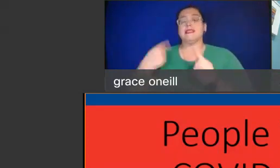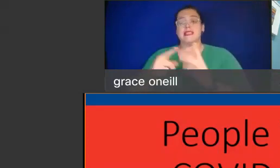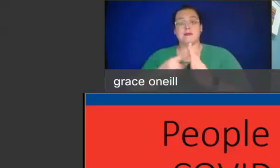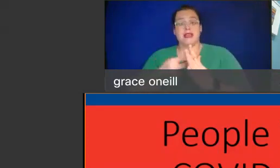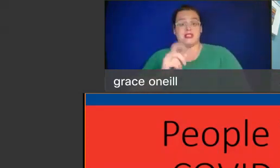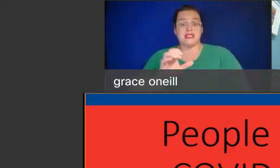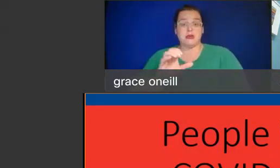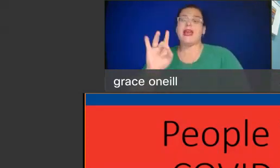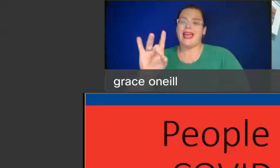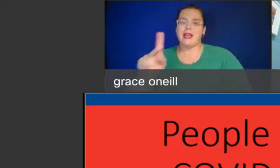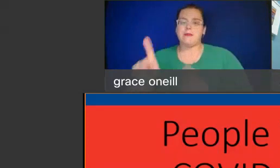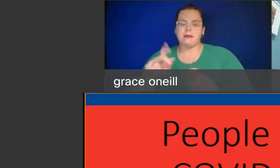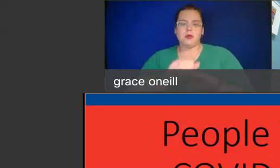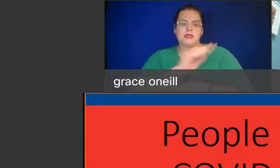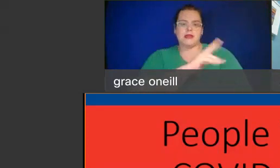the hospital.